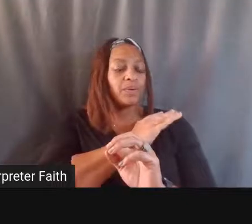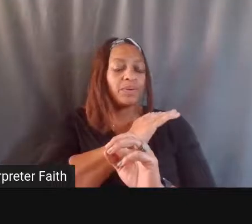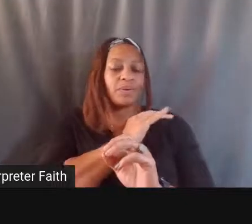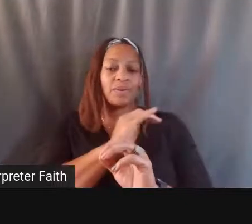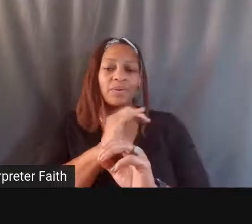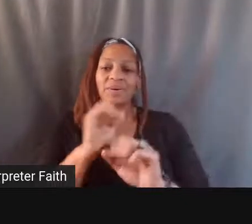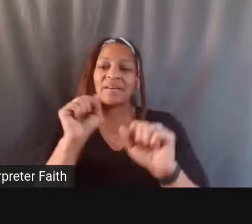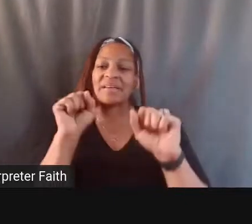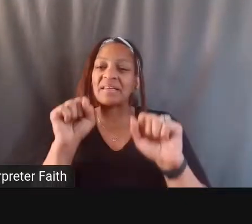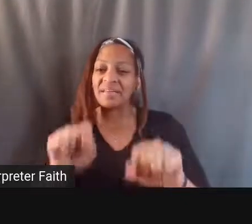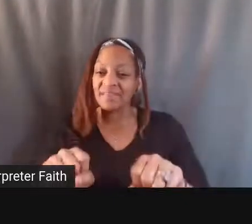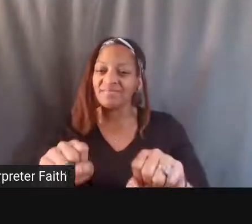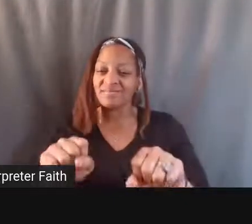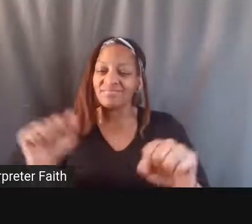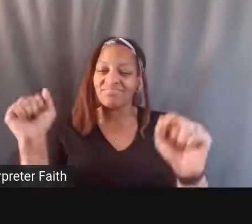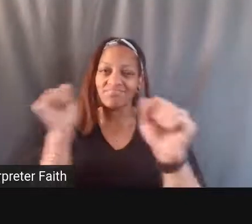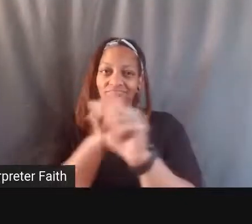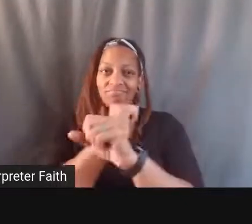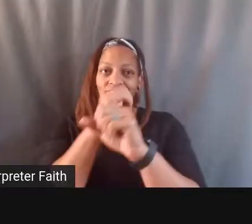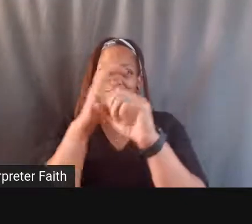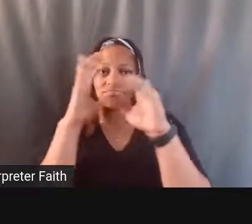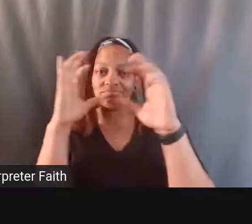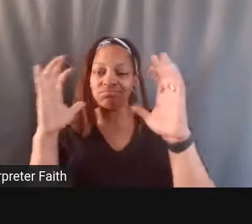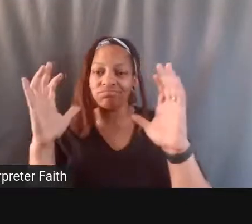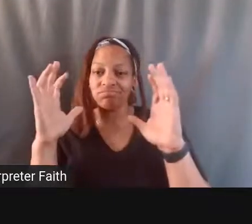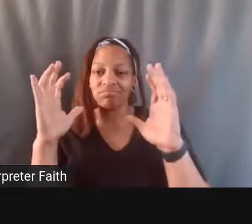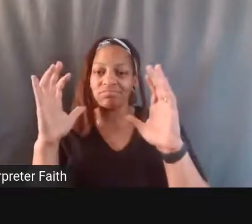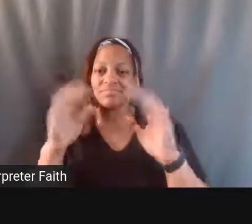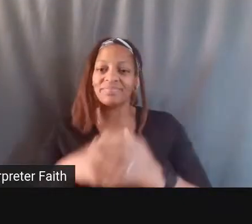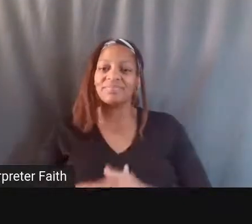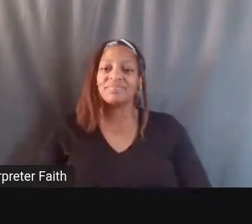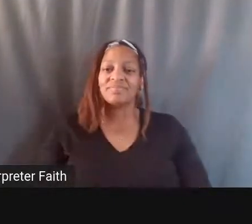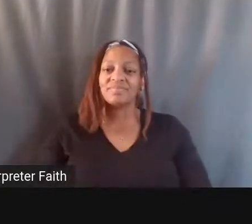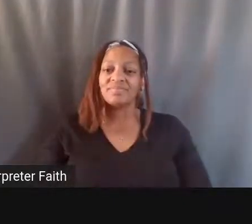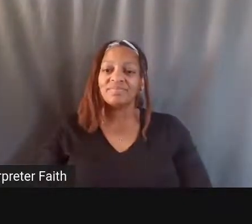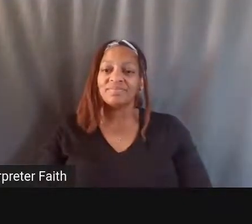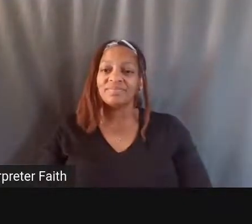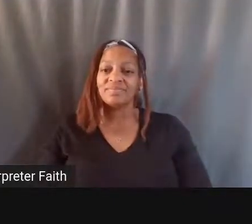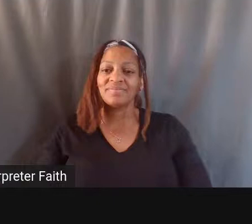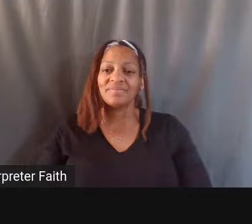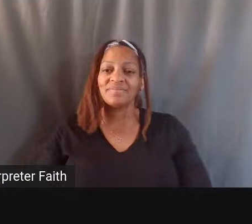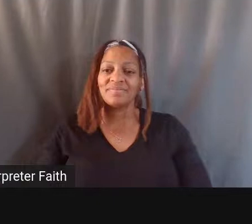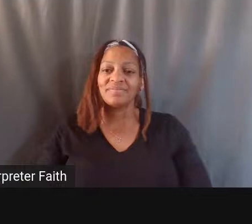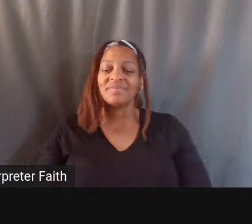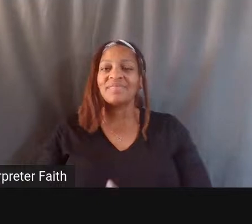Just imagine it moving in and out of that area instead of your nose.